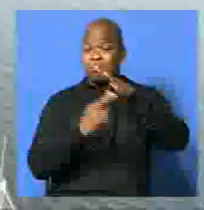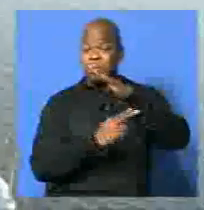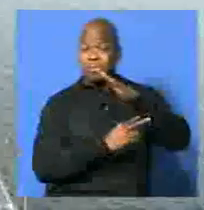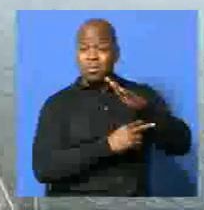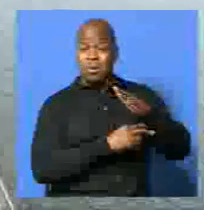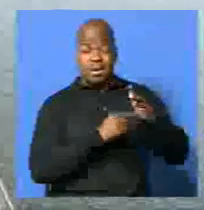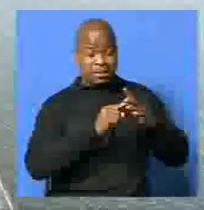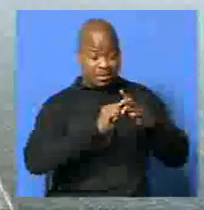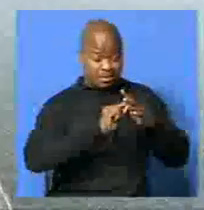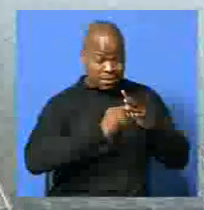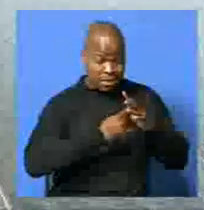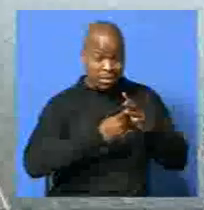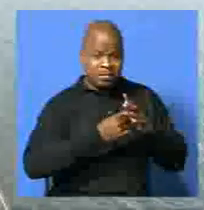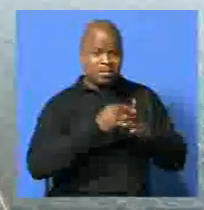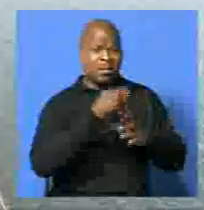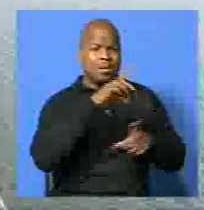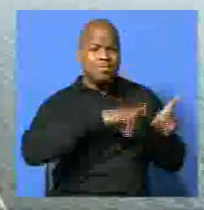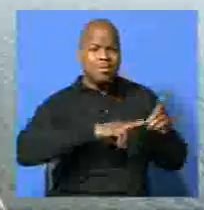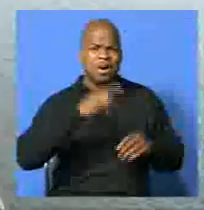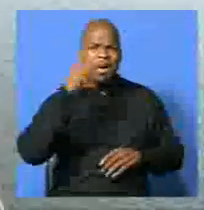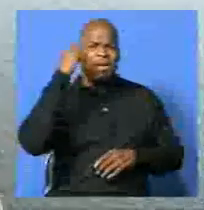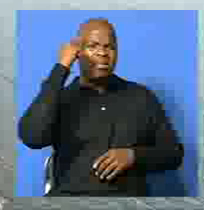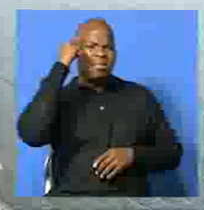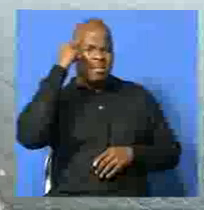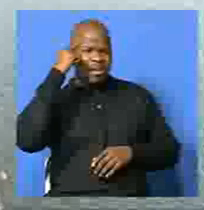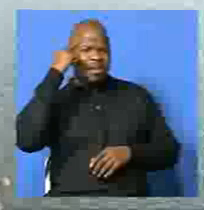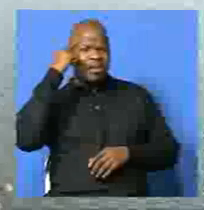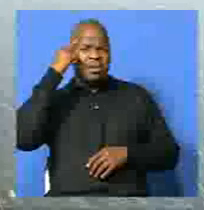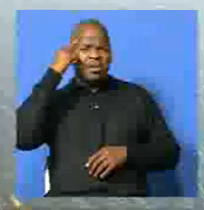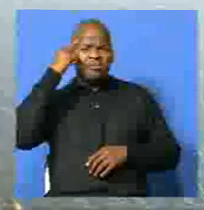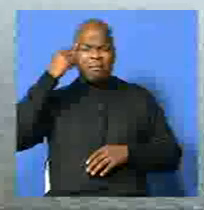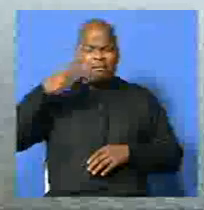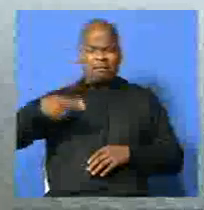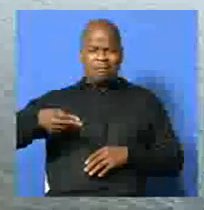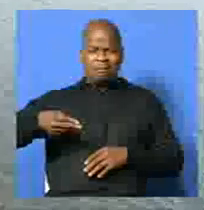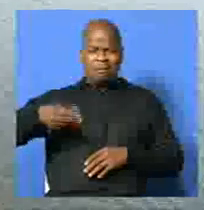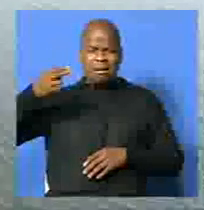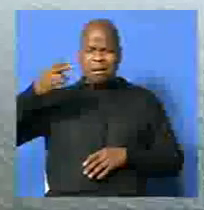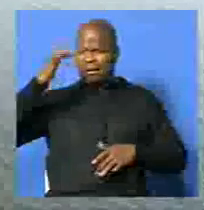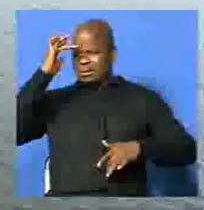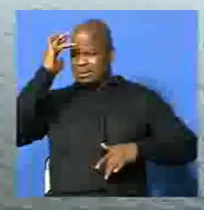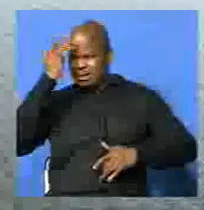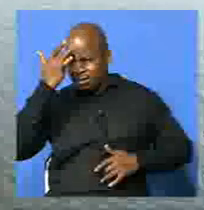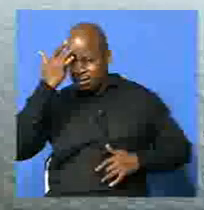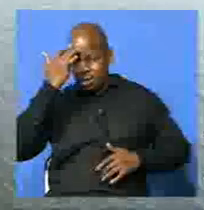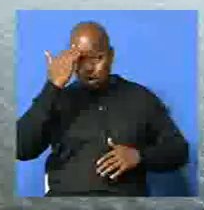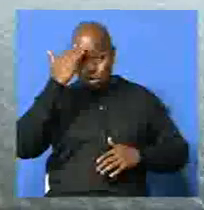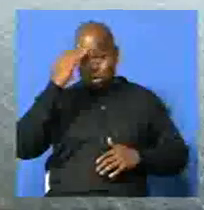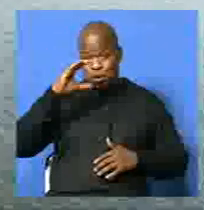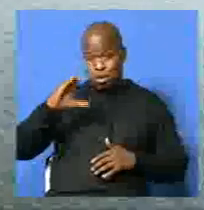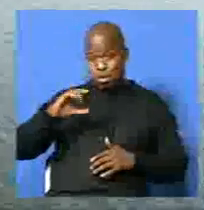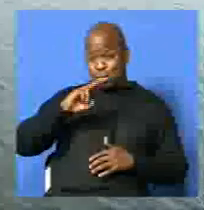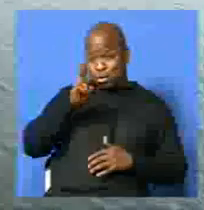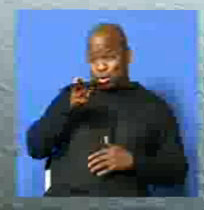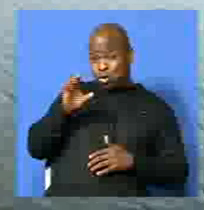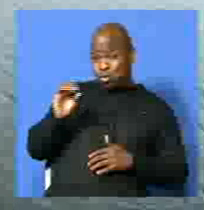sene ke celebrate ke gona gore batho bangwe ba ne ba akanya jalo gore ya no bolwetse botlo go ya go godimo ya no ja ka le itse gore kana kgaolo ya tshobe ene ile